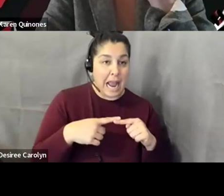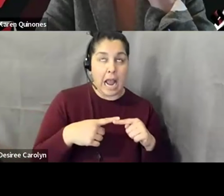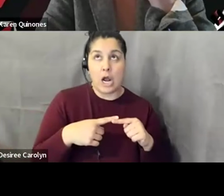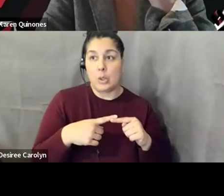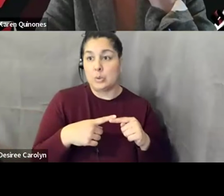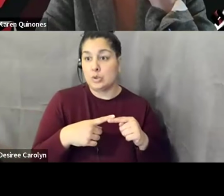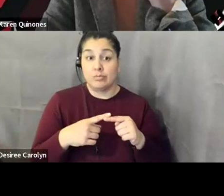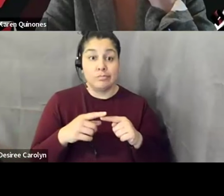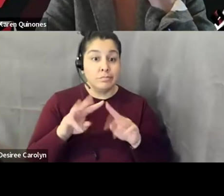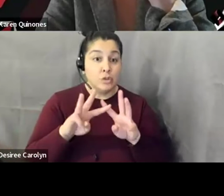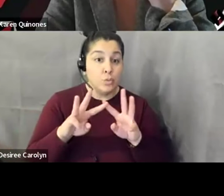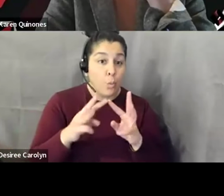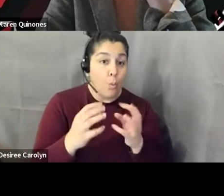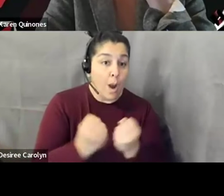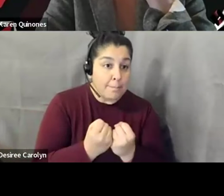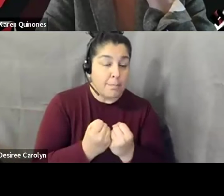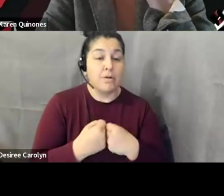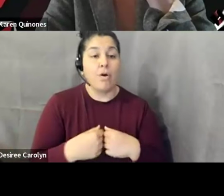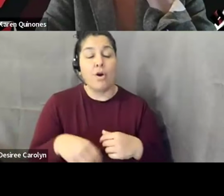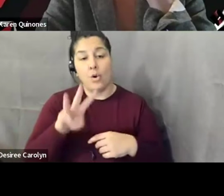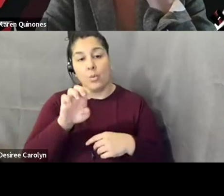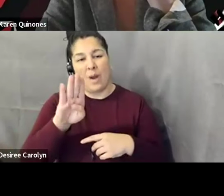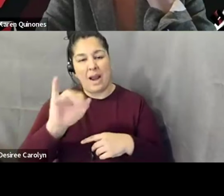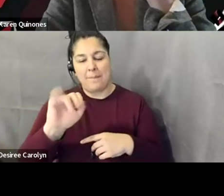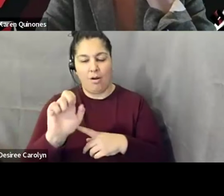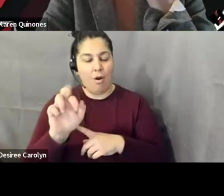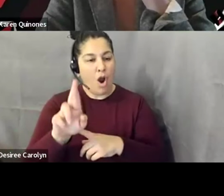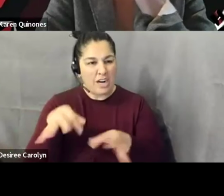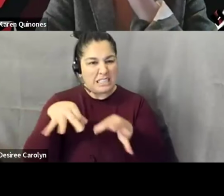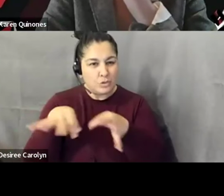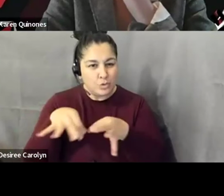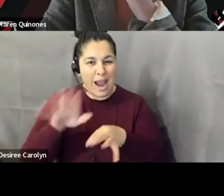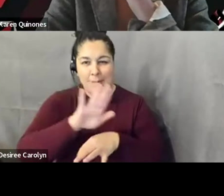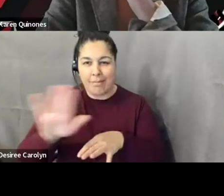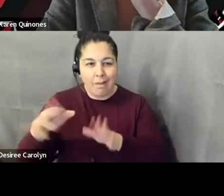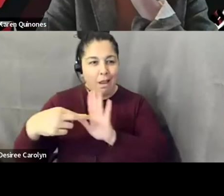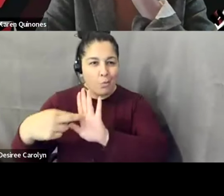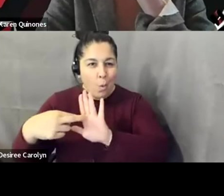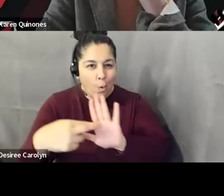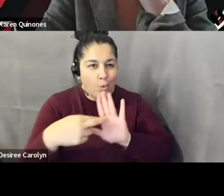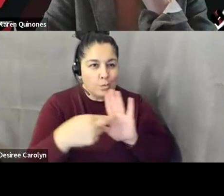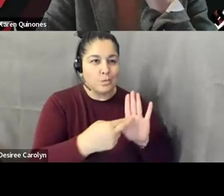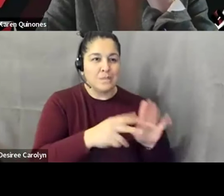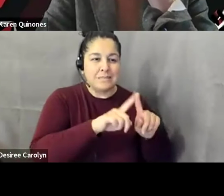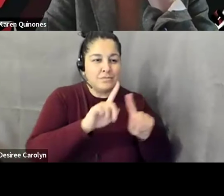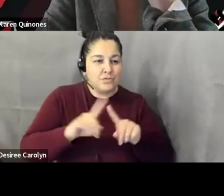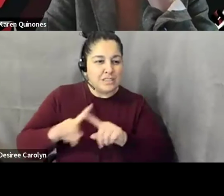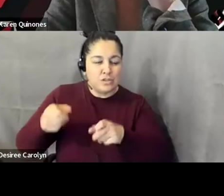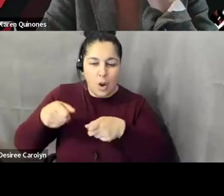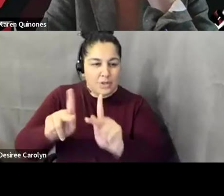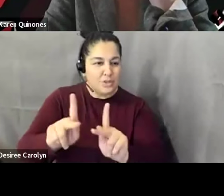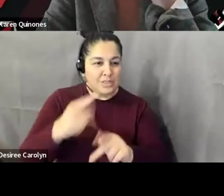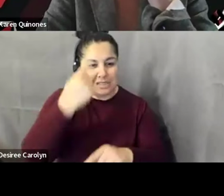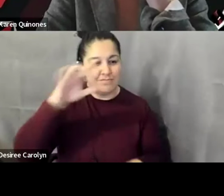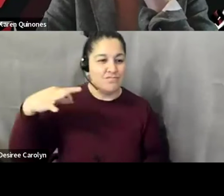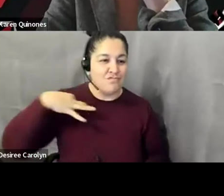webinar with our chapter officers describing their roles and all the things they do, and opportunities for volunteer